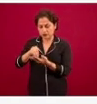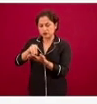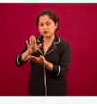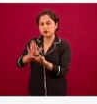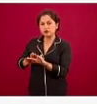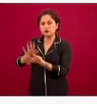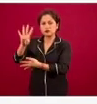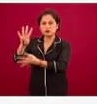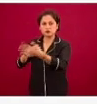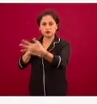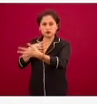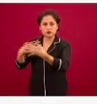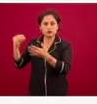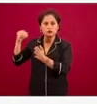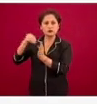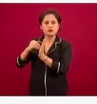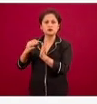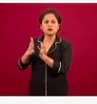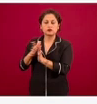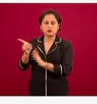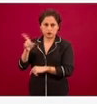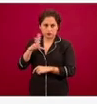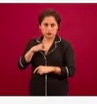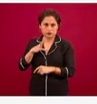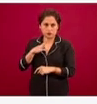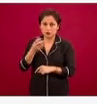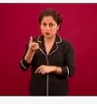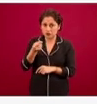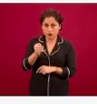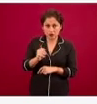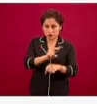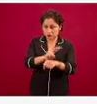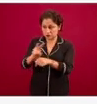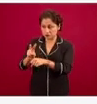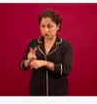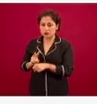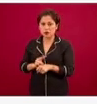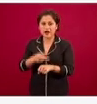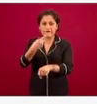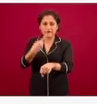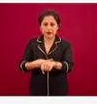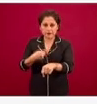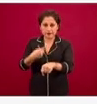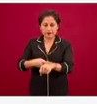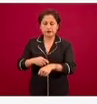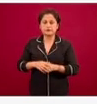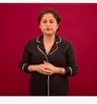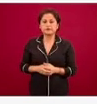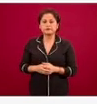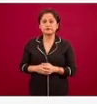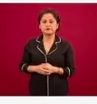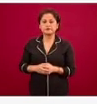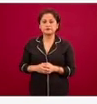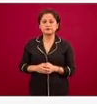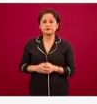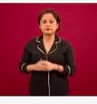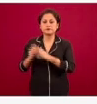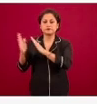And this is the number of cases that I directly observed of these diseases.